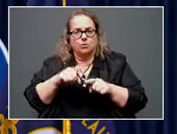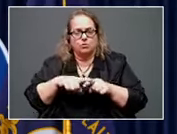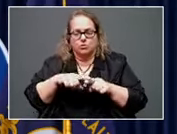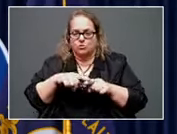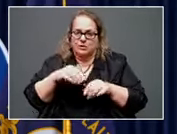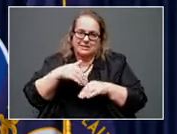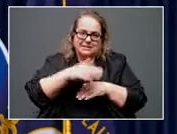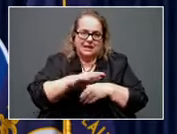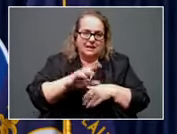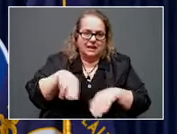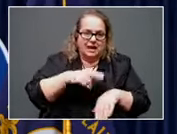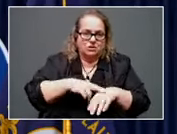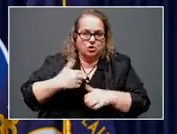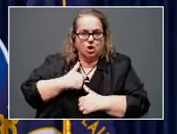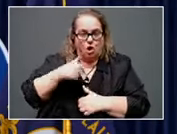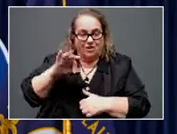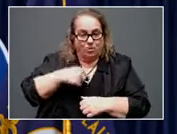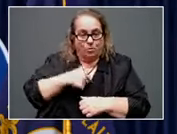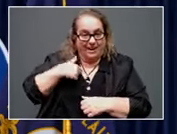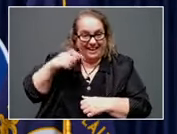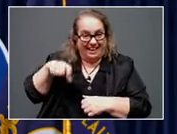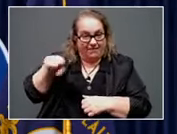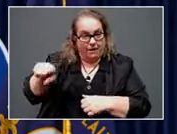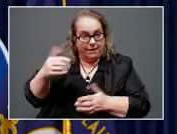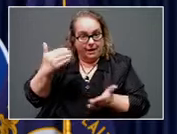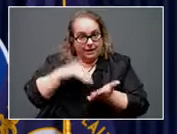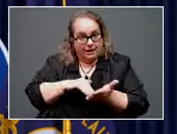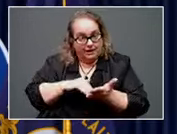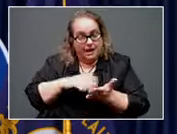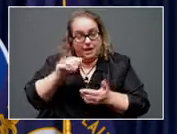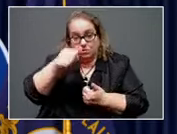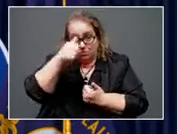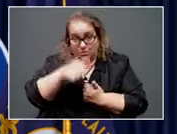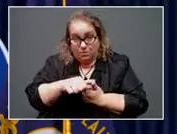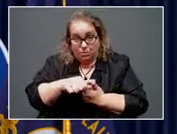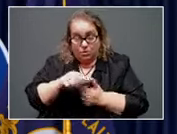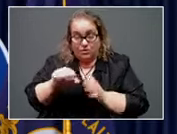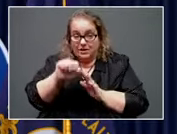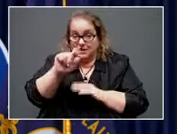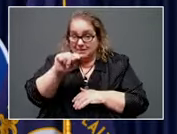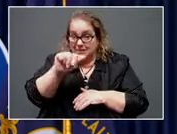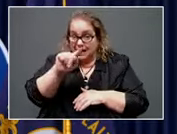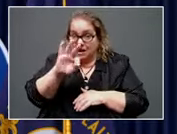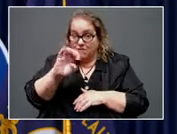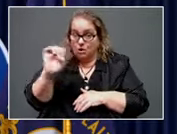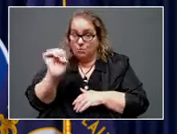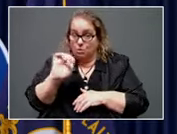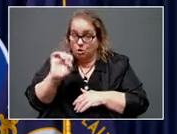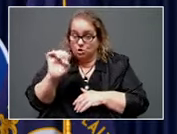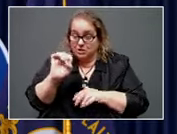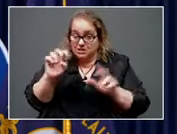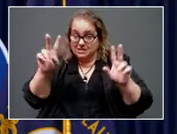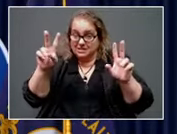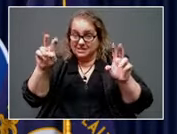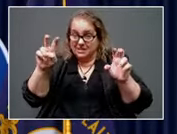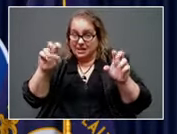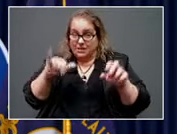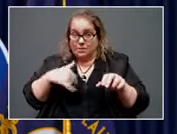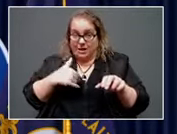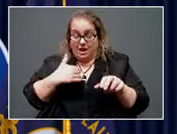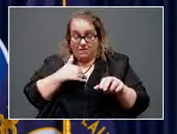need them again. And remember, the state of emergency that the resolution